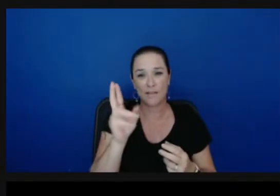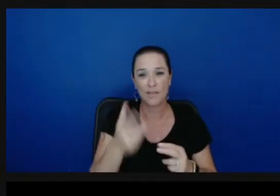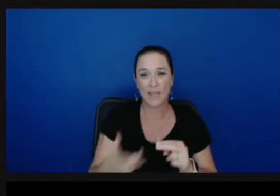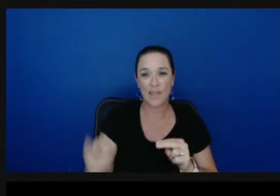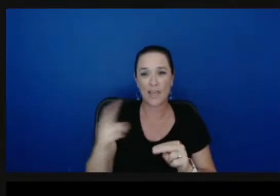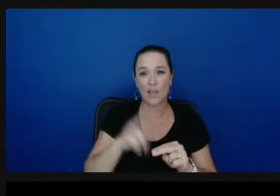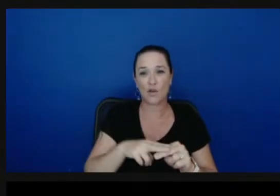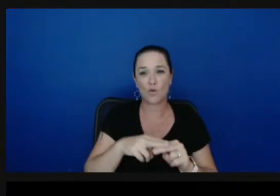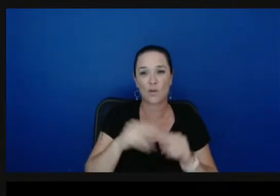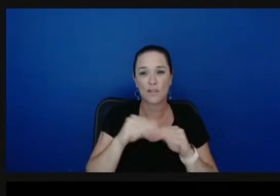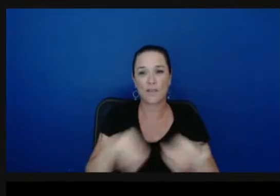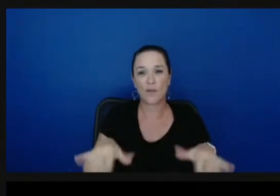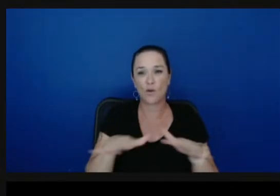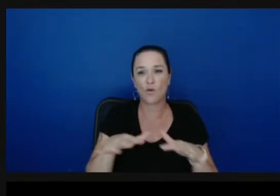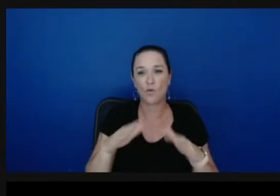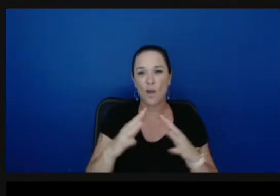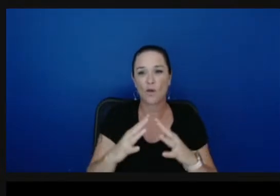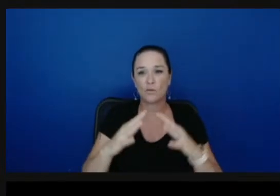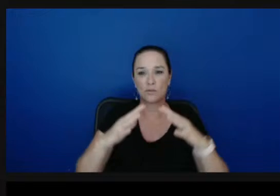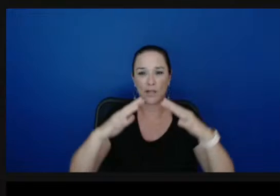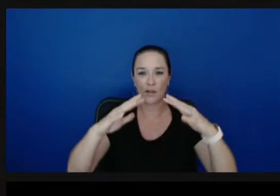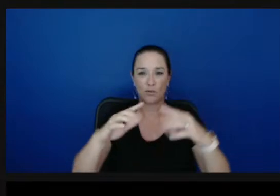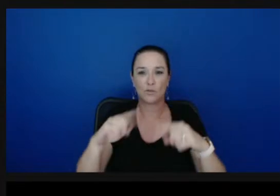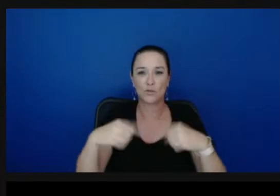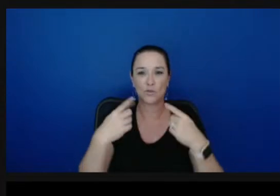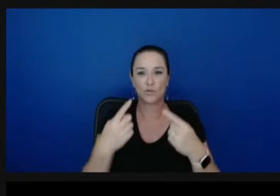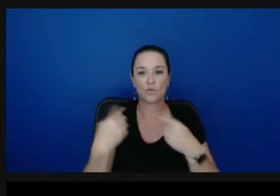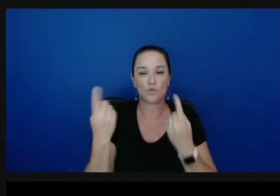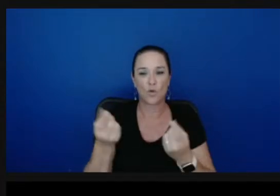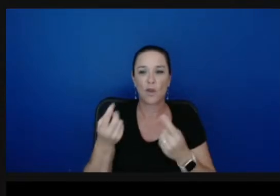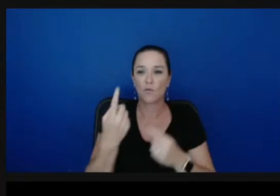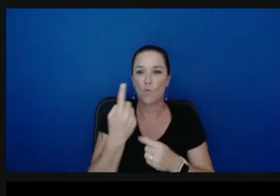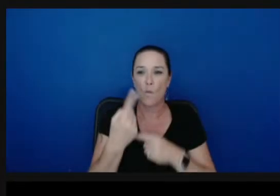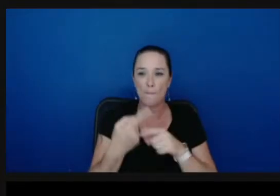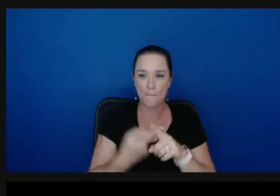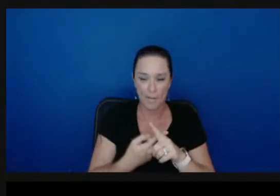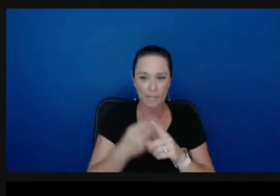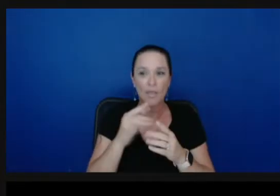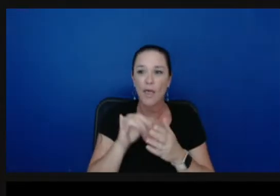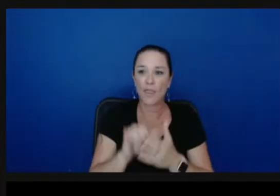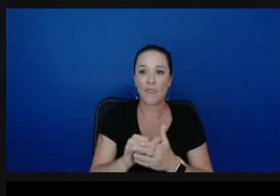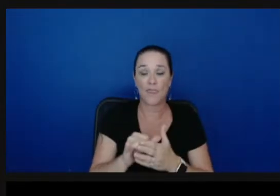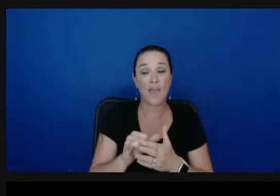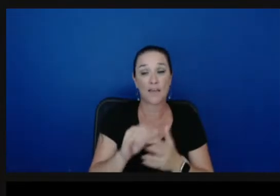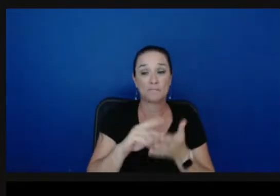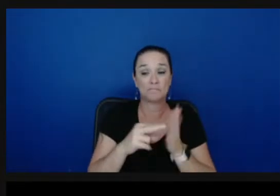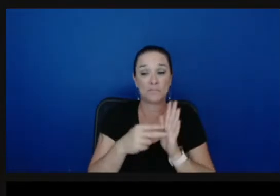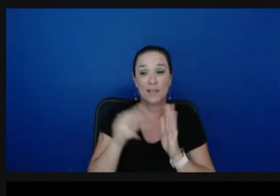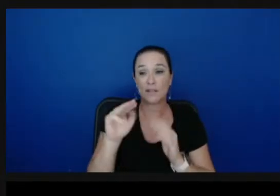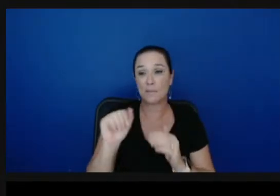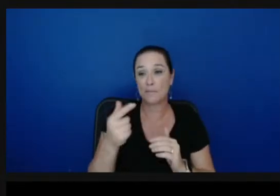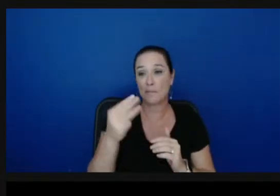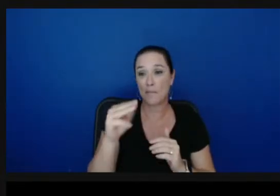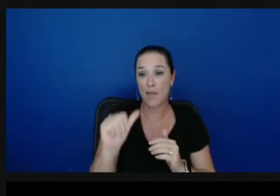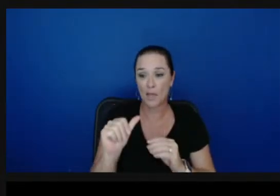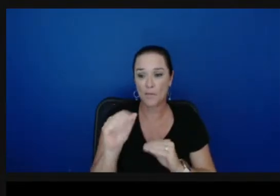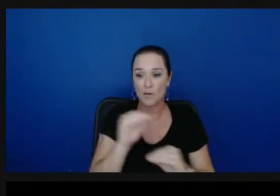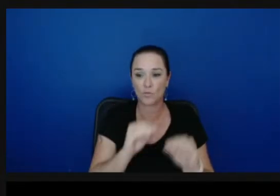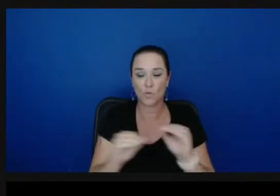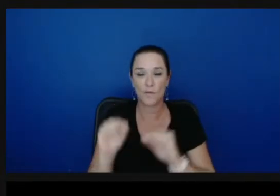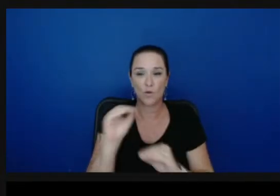tilt over the last month. That is certainly a sign of magma accumulating in that Hawaiian